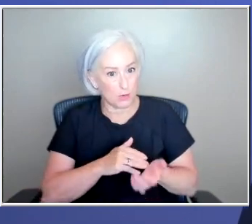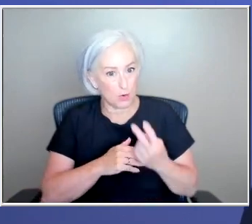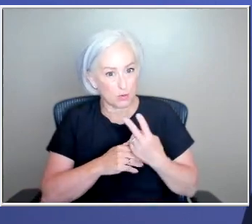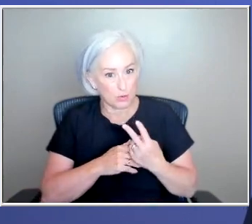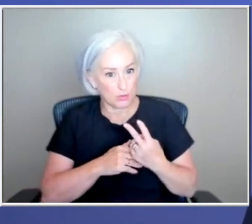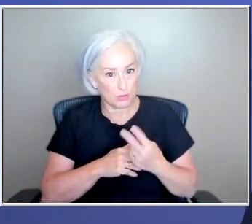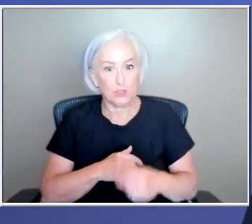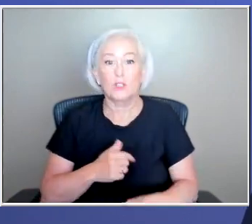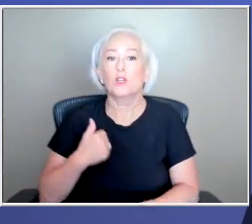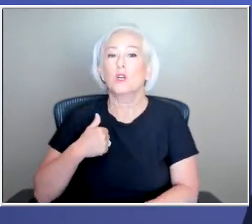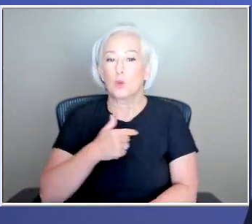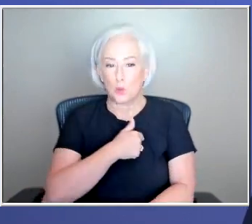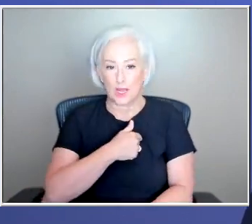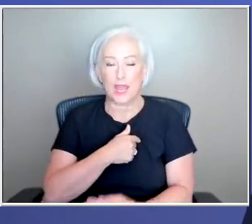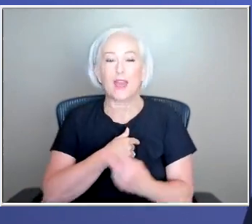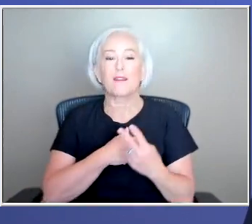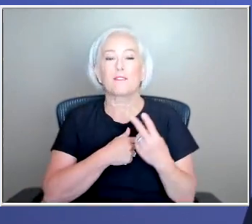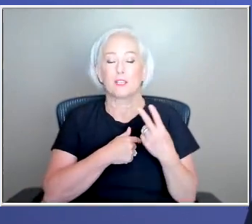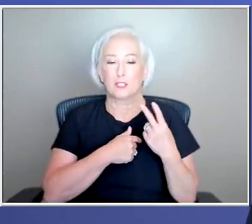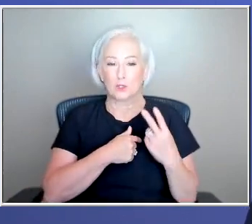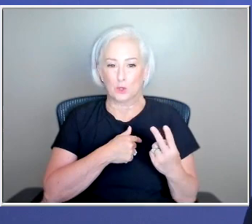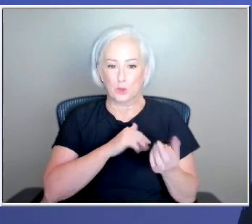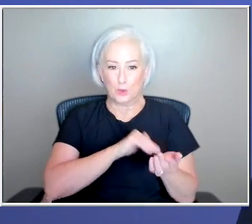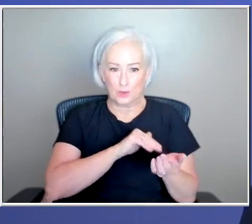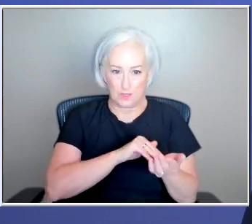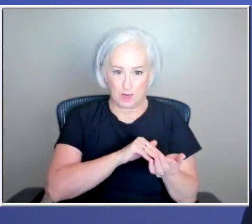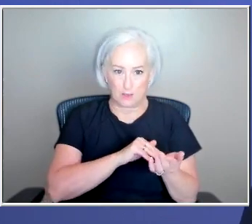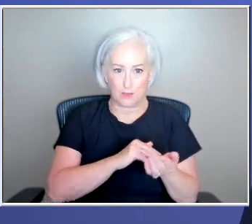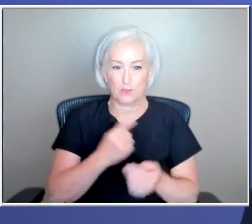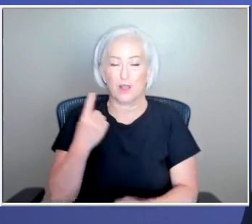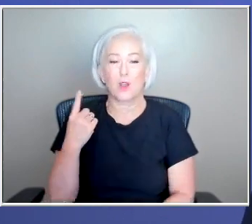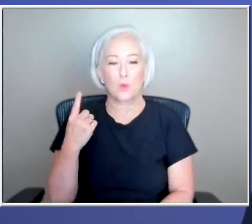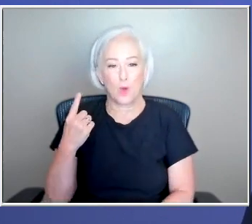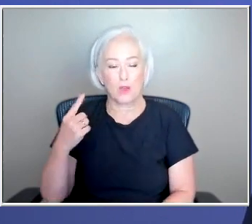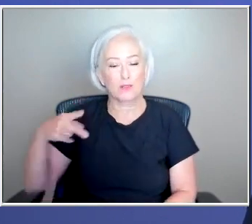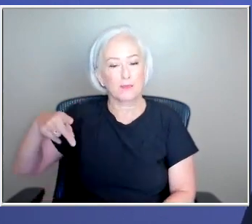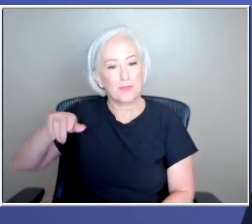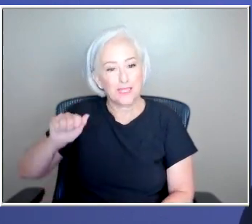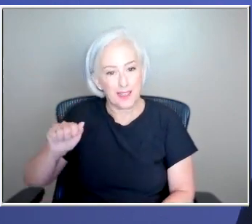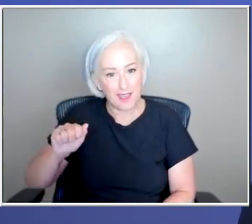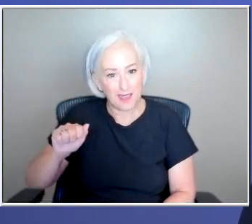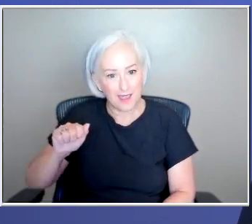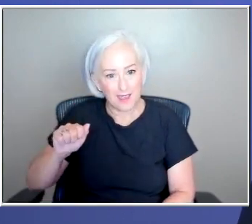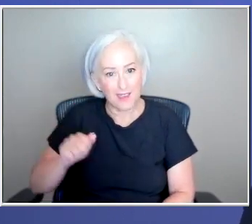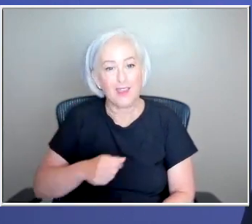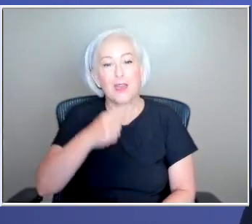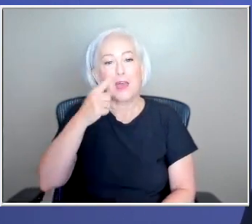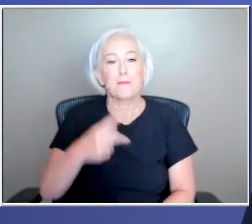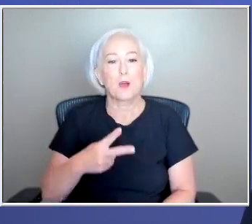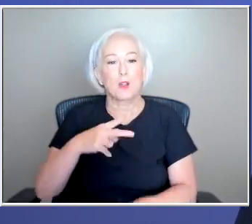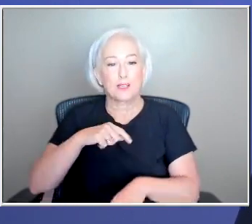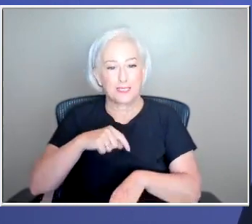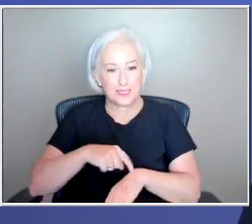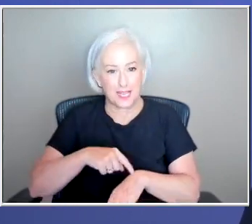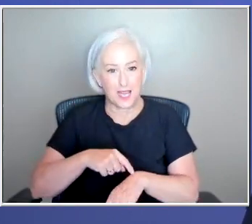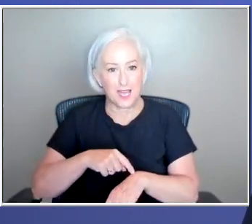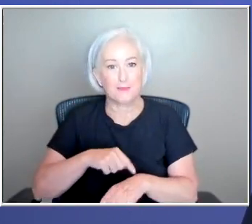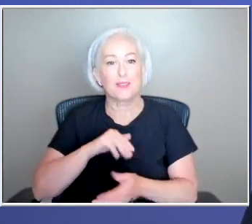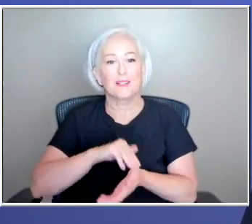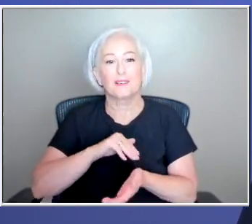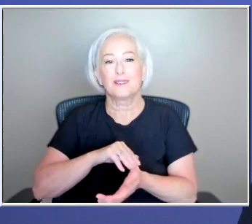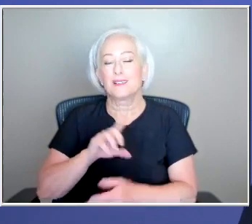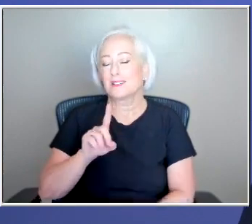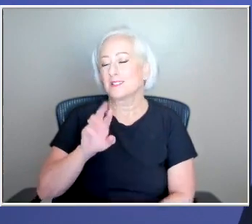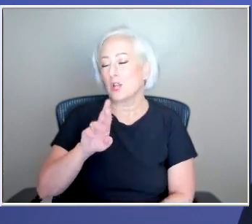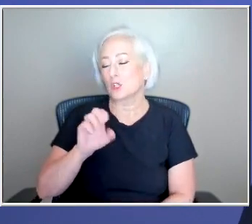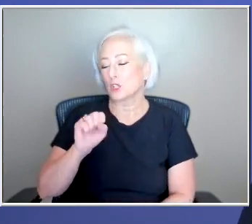Robert Fenton. He's our full-time provider, and then we also have a part-time physician, Dr. Shastri, and they're both just wonderful, and